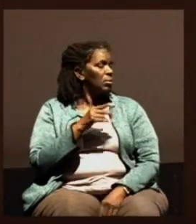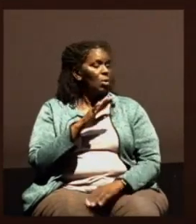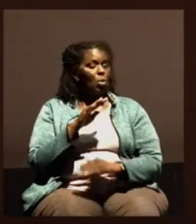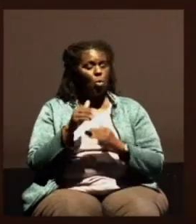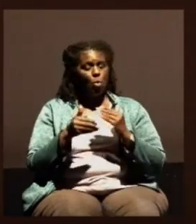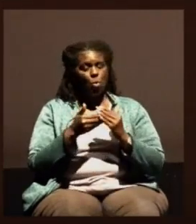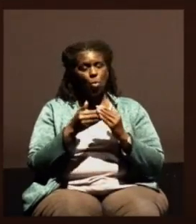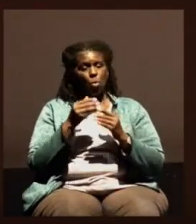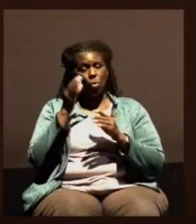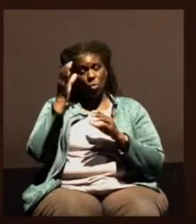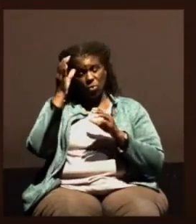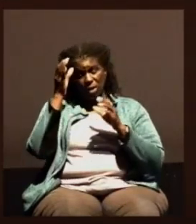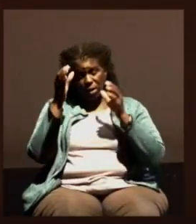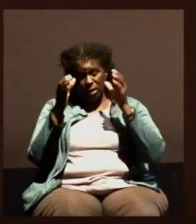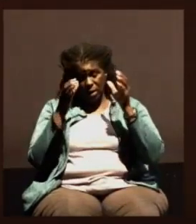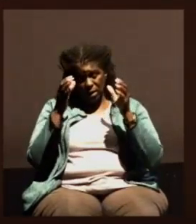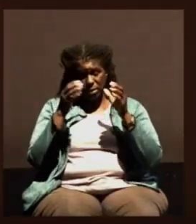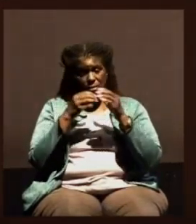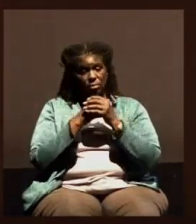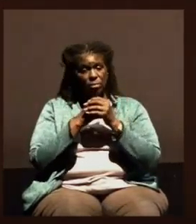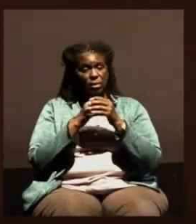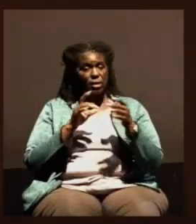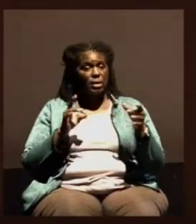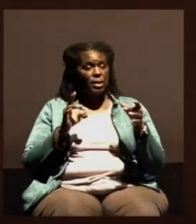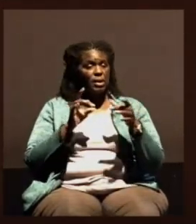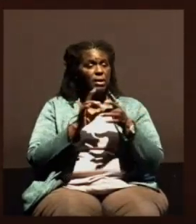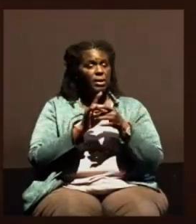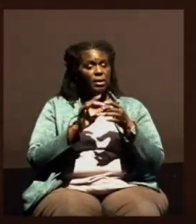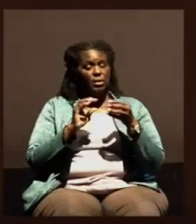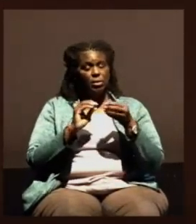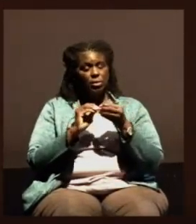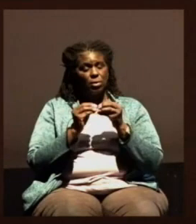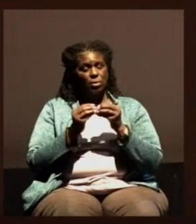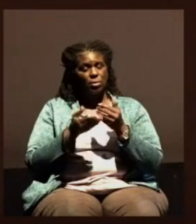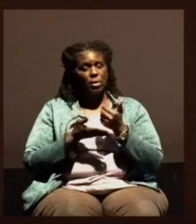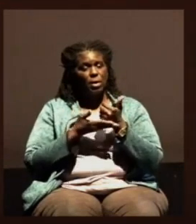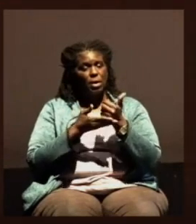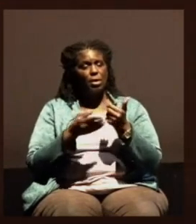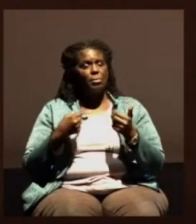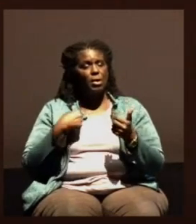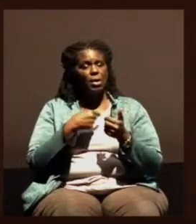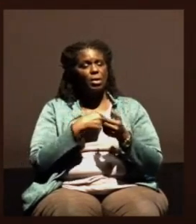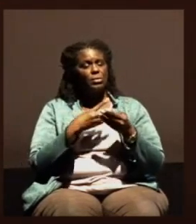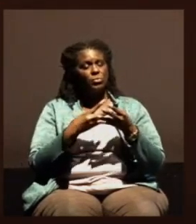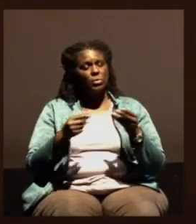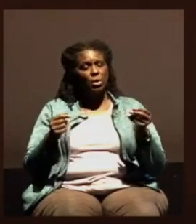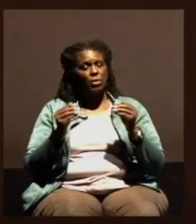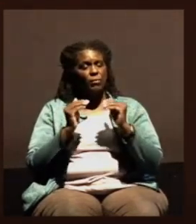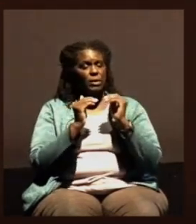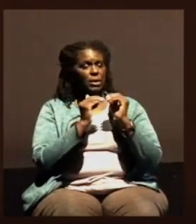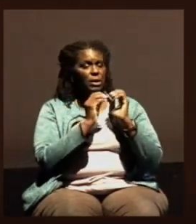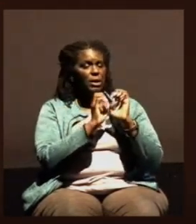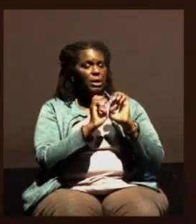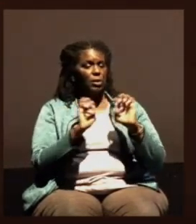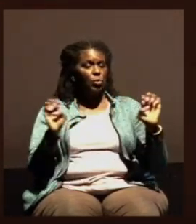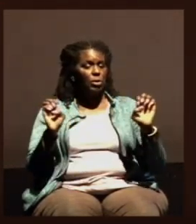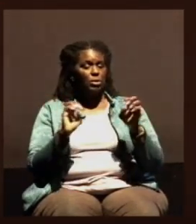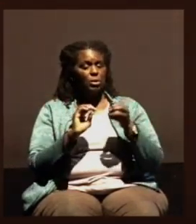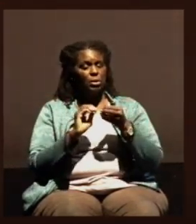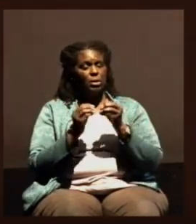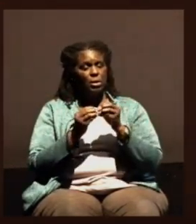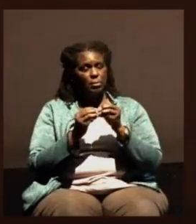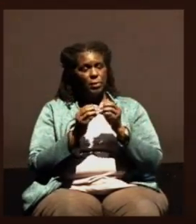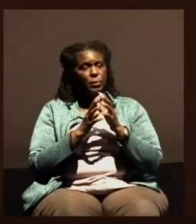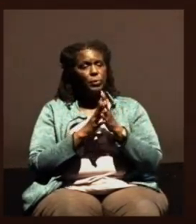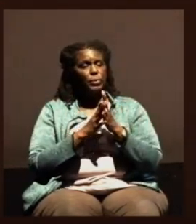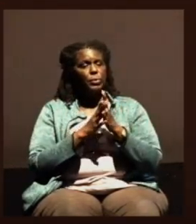really tie in integers, prime numbers, and they help us solve equations in number theory. But to the non-math population